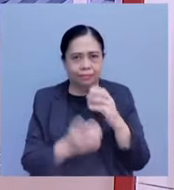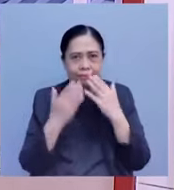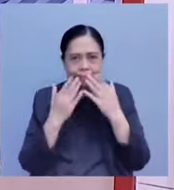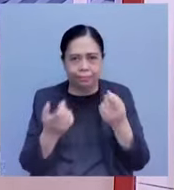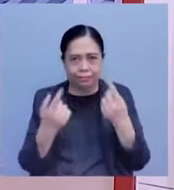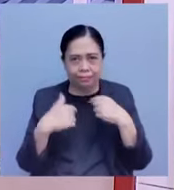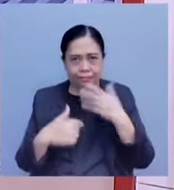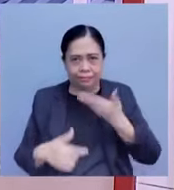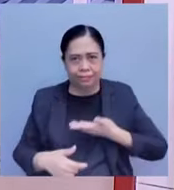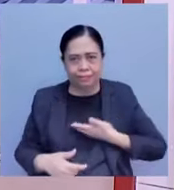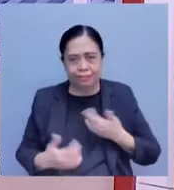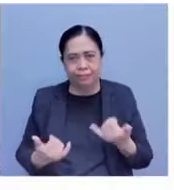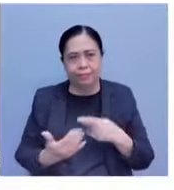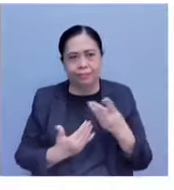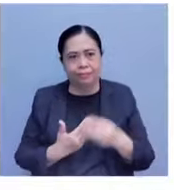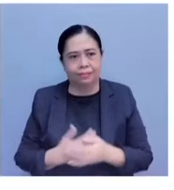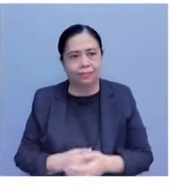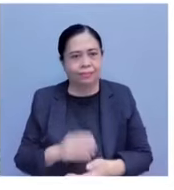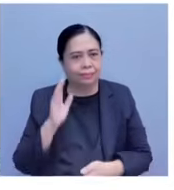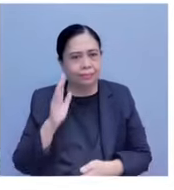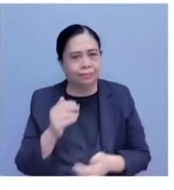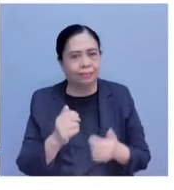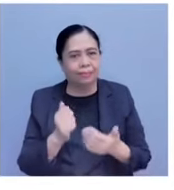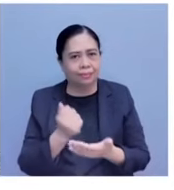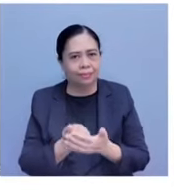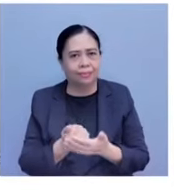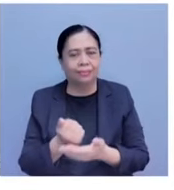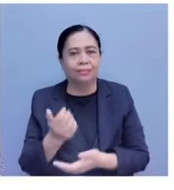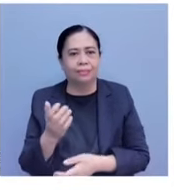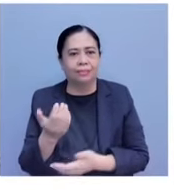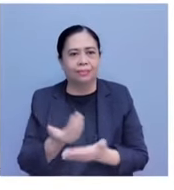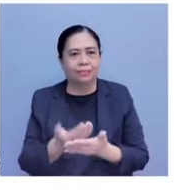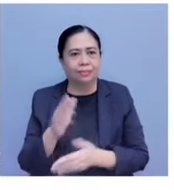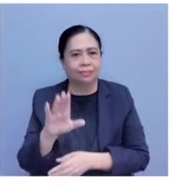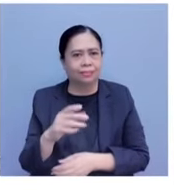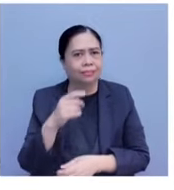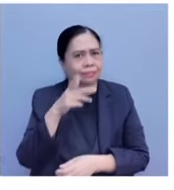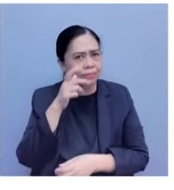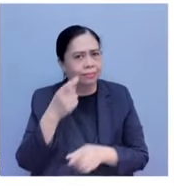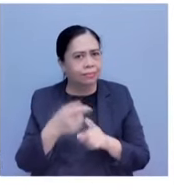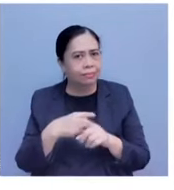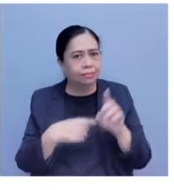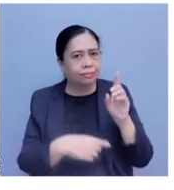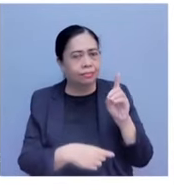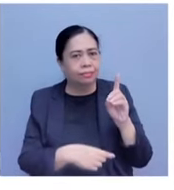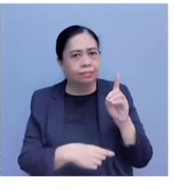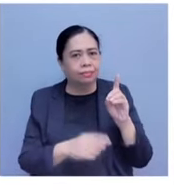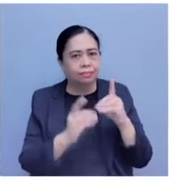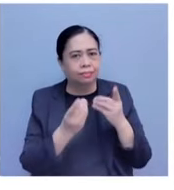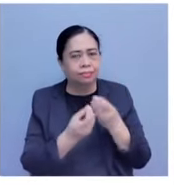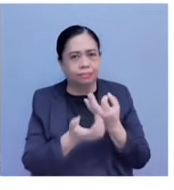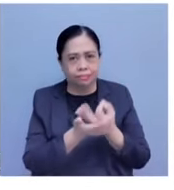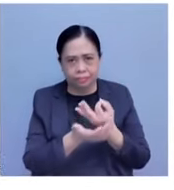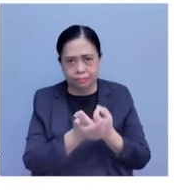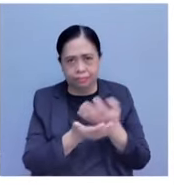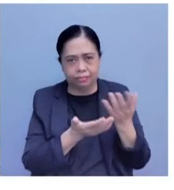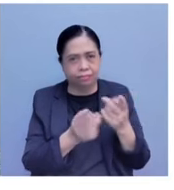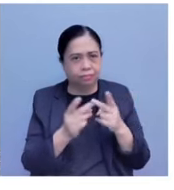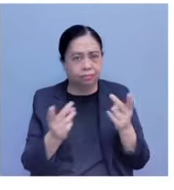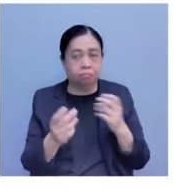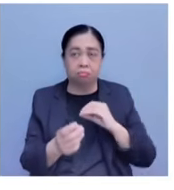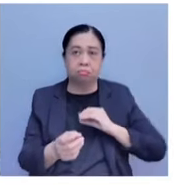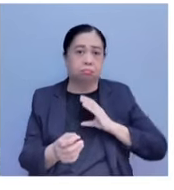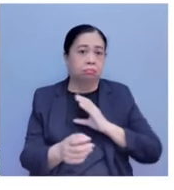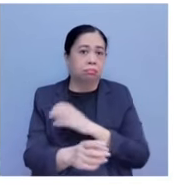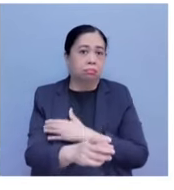program. Hi, Carmina. Good afternoon po. All right. Well, we just heard from Finance Secretary Benjamin Diokno right there, very confident still